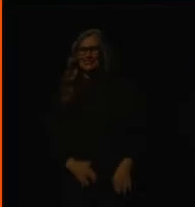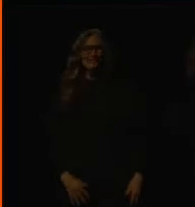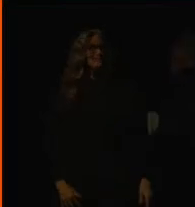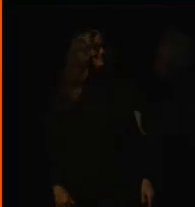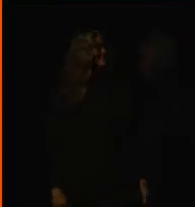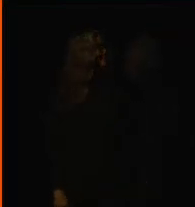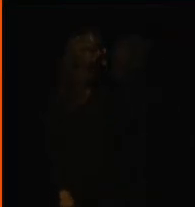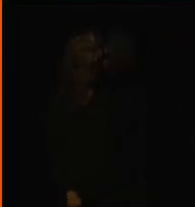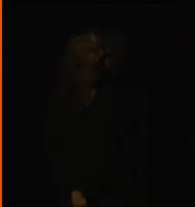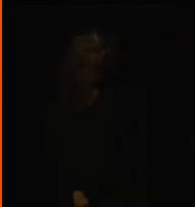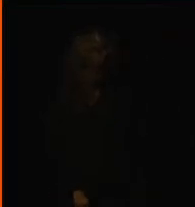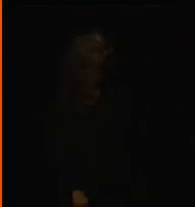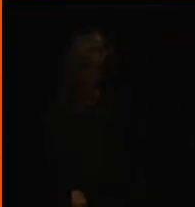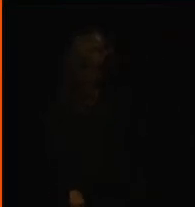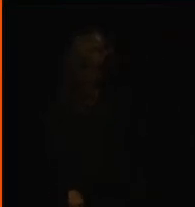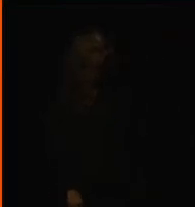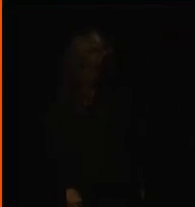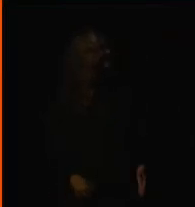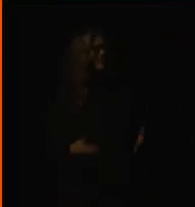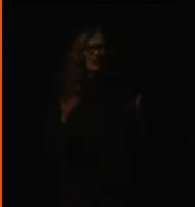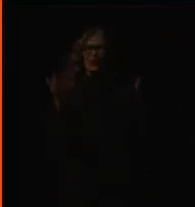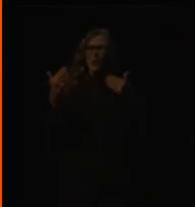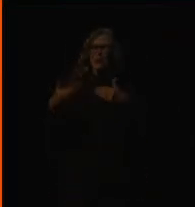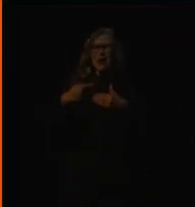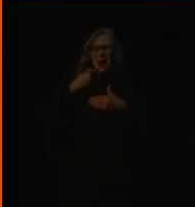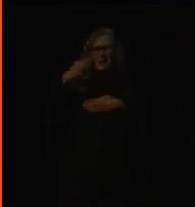Oh, come on, say action.